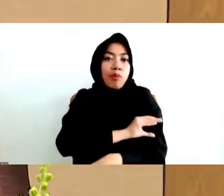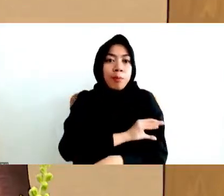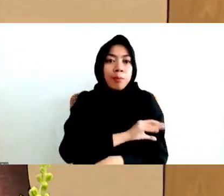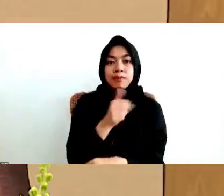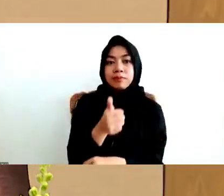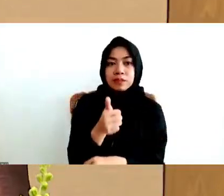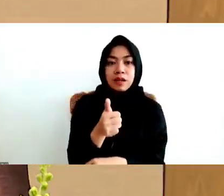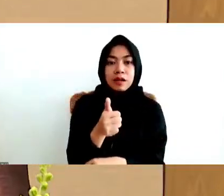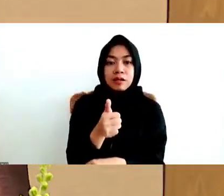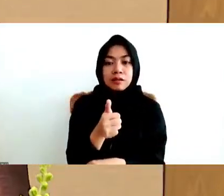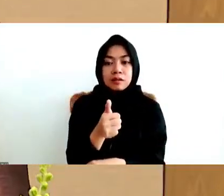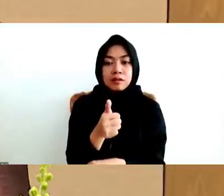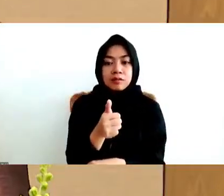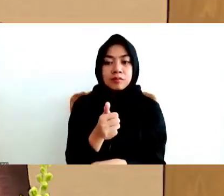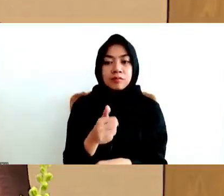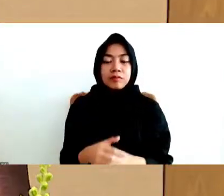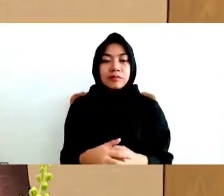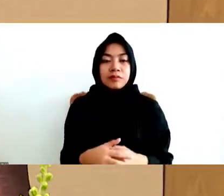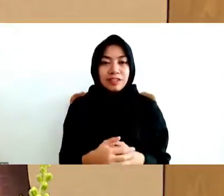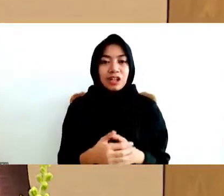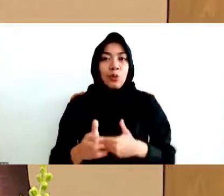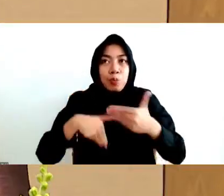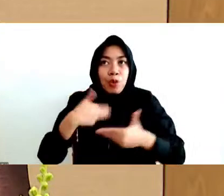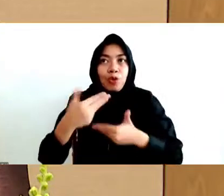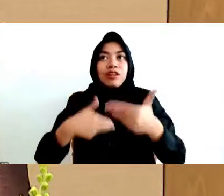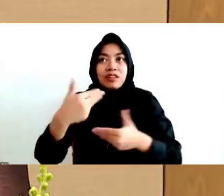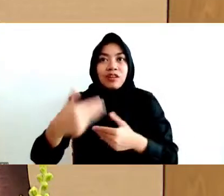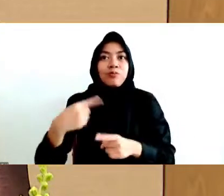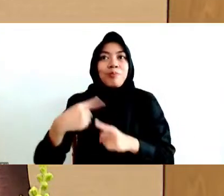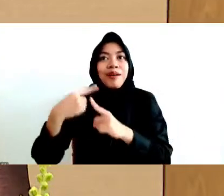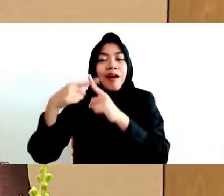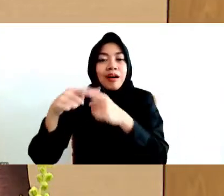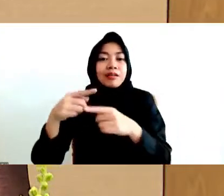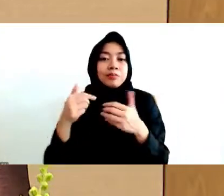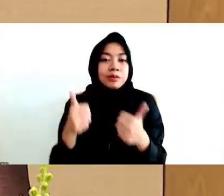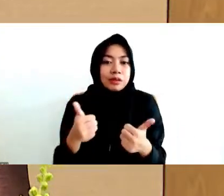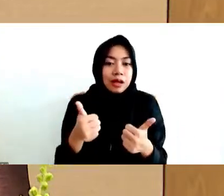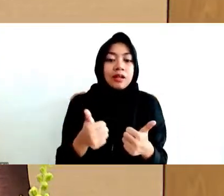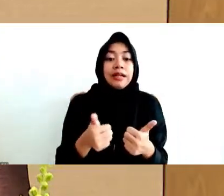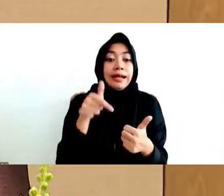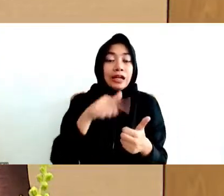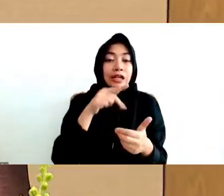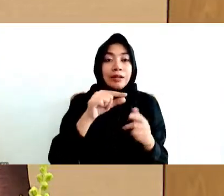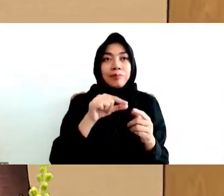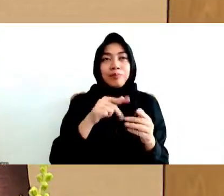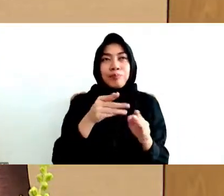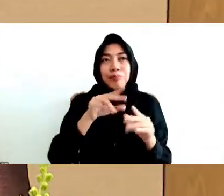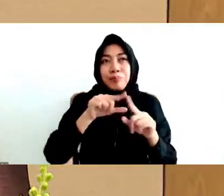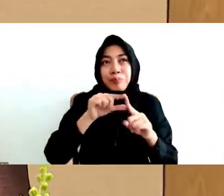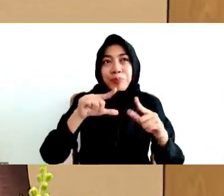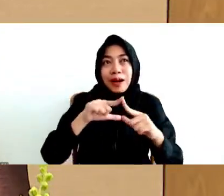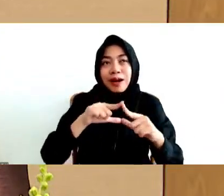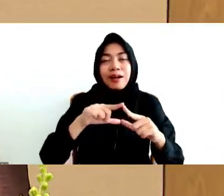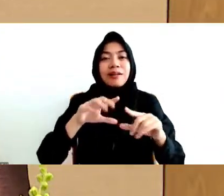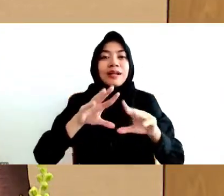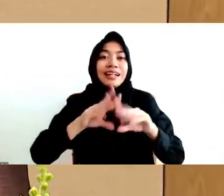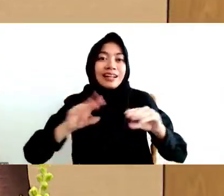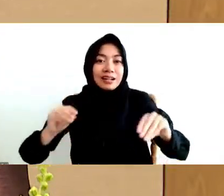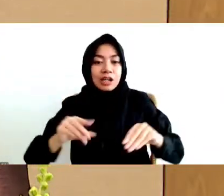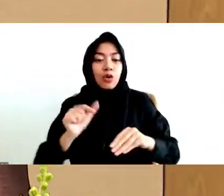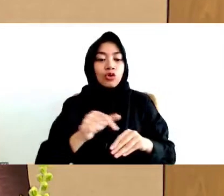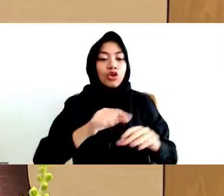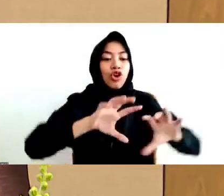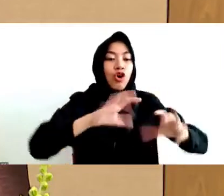increasing the productivity of the poor and then the vulnerables. But then knowing that the program has the